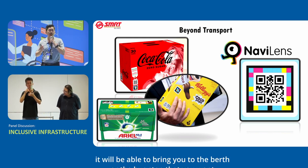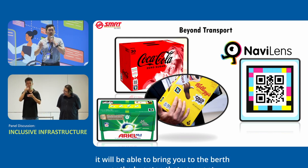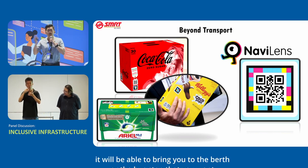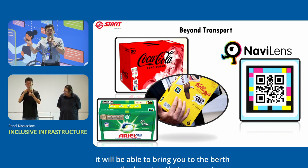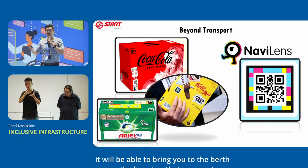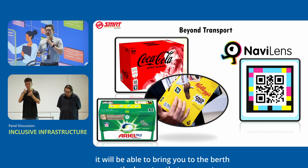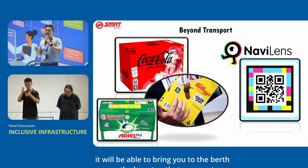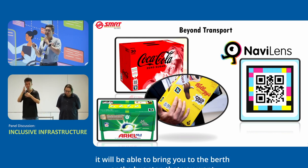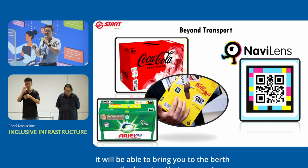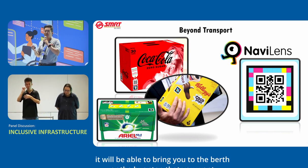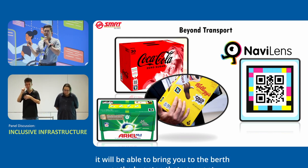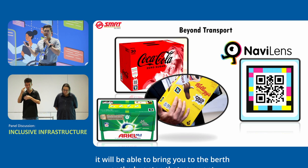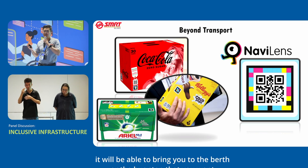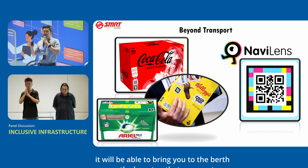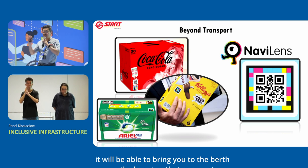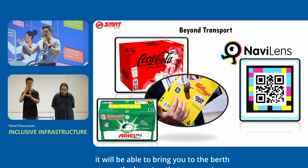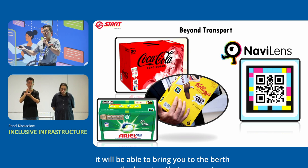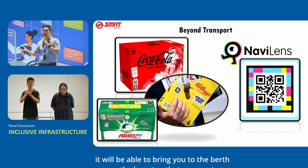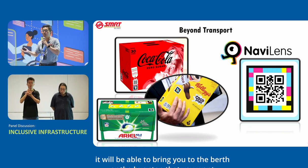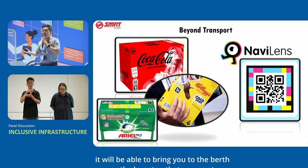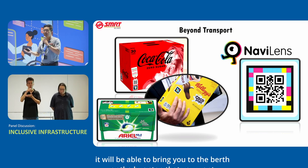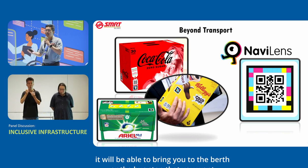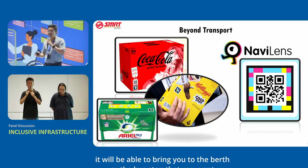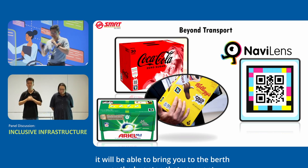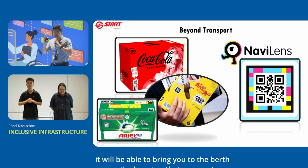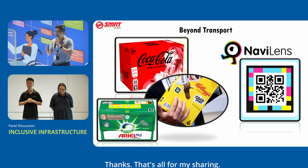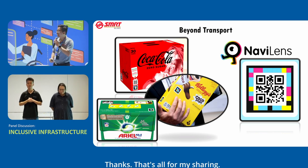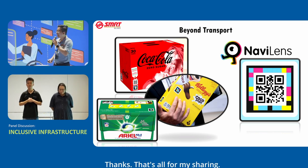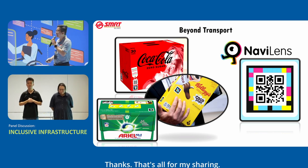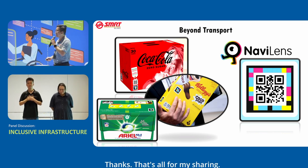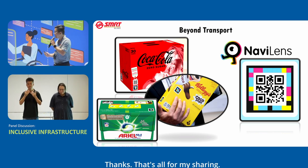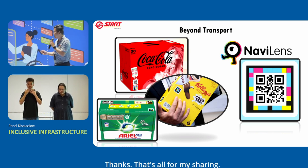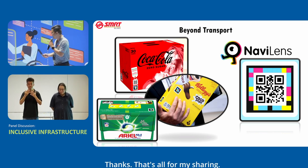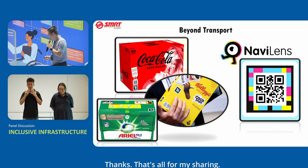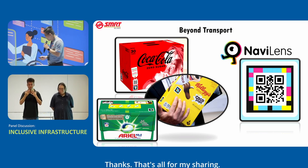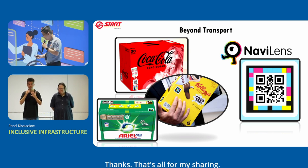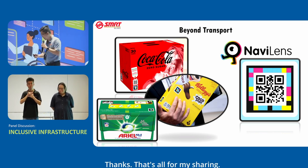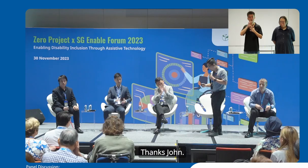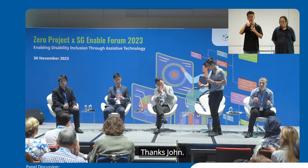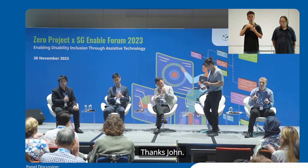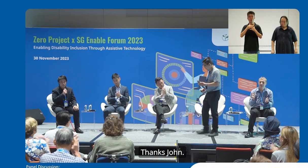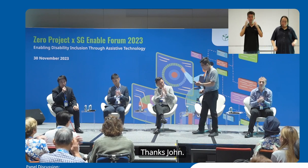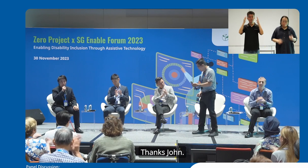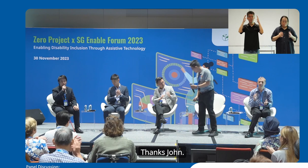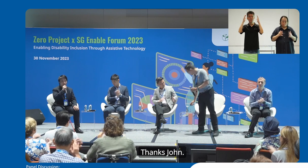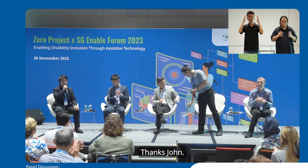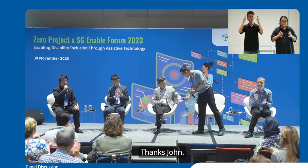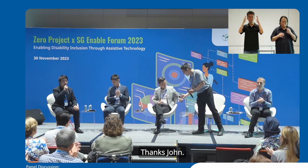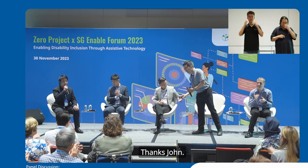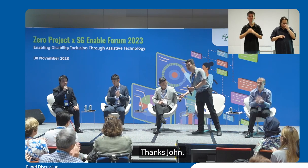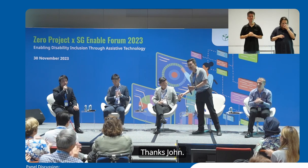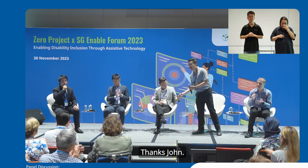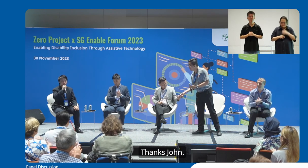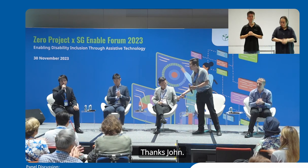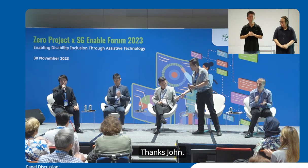to the birth or the bus stop that you want to. Thanks. That's all I'm sharing. All right. Thanks,